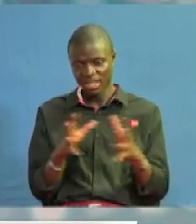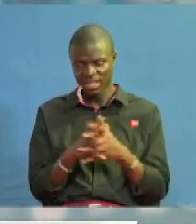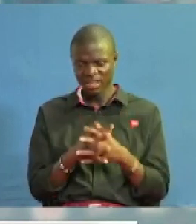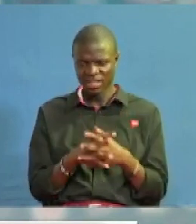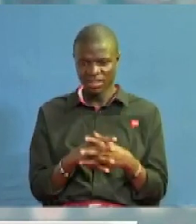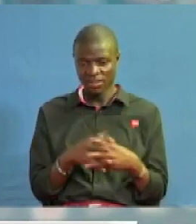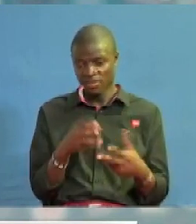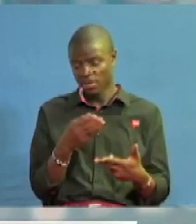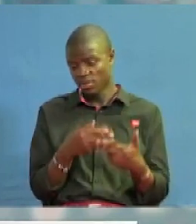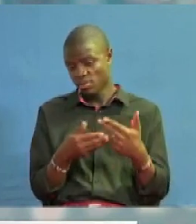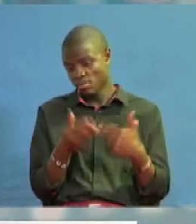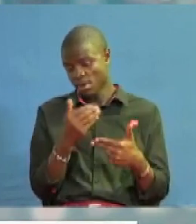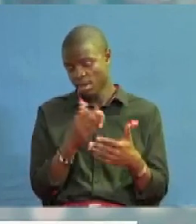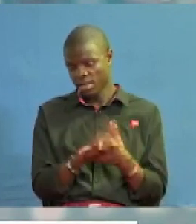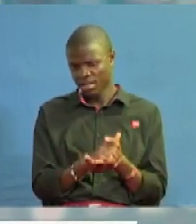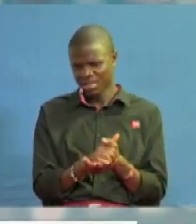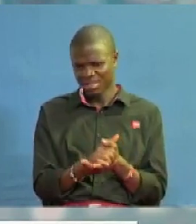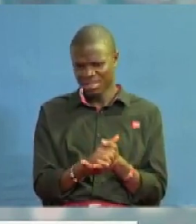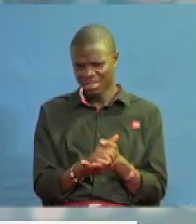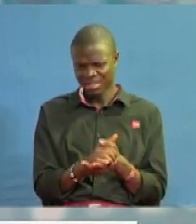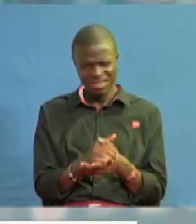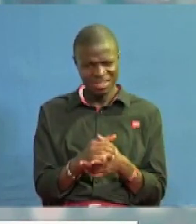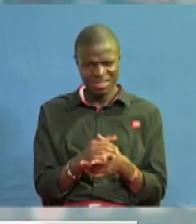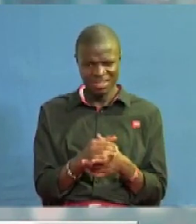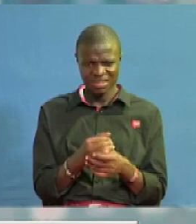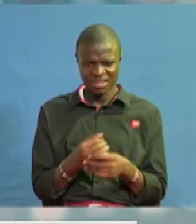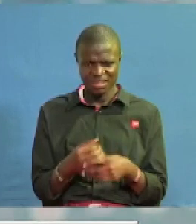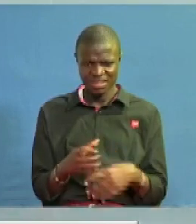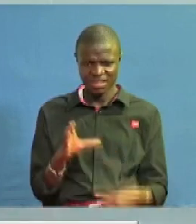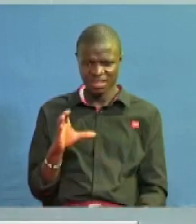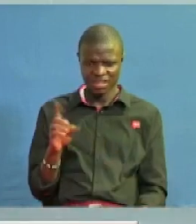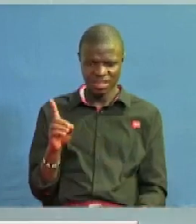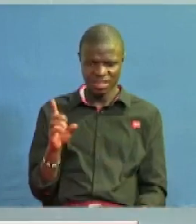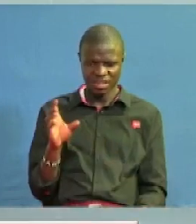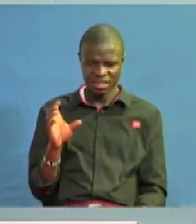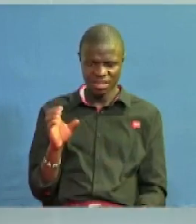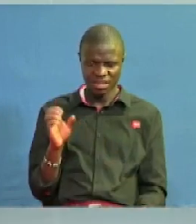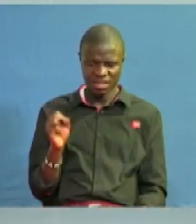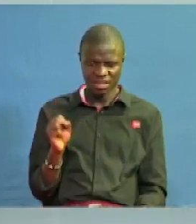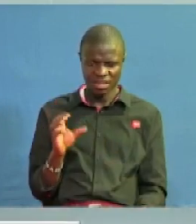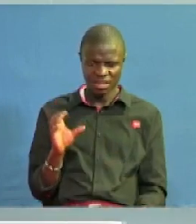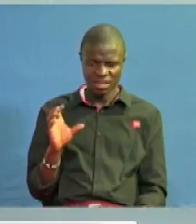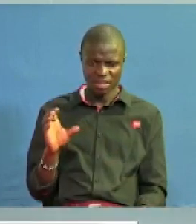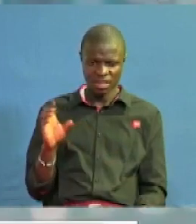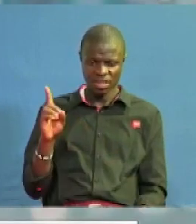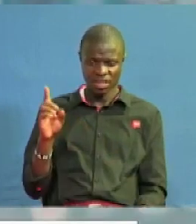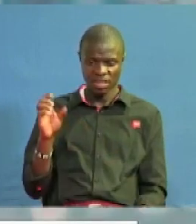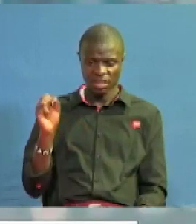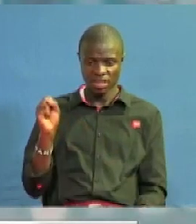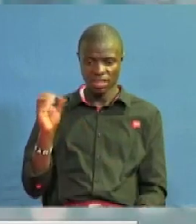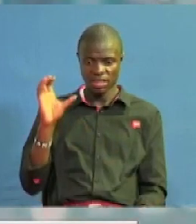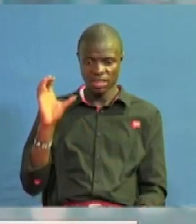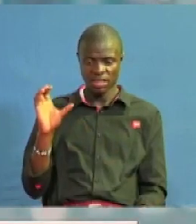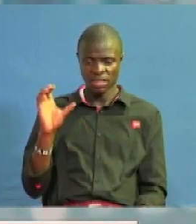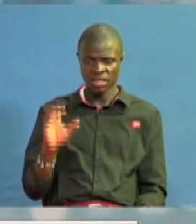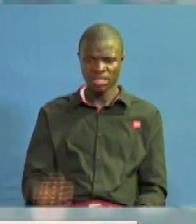stocks. So first of all, open a CDSC account, and you can do this through... Mike, what is a CDSV account? CDSC. Yeah,